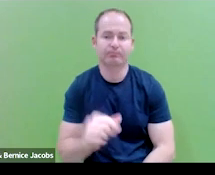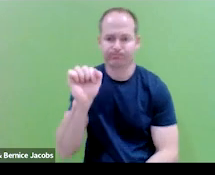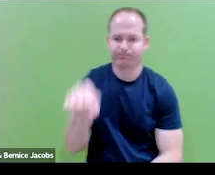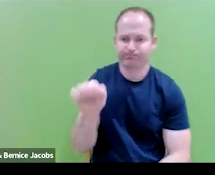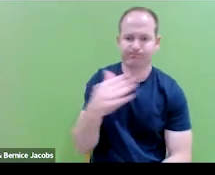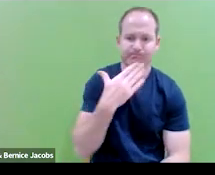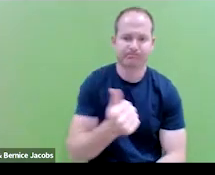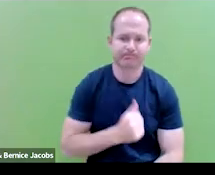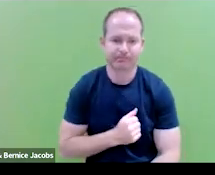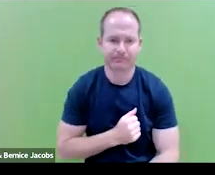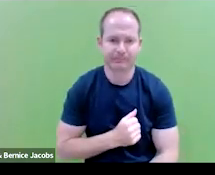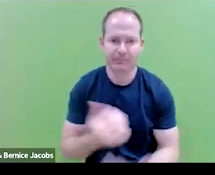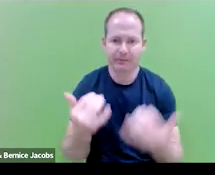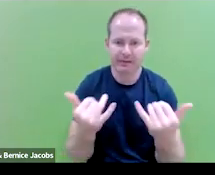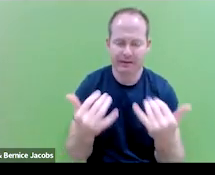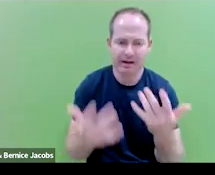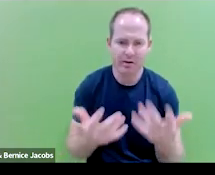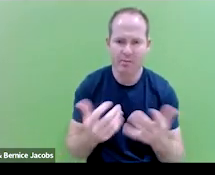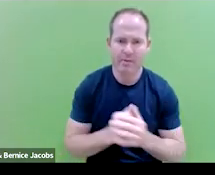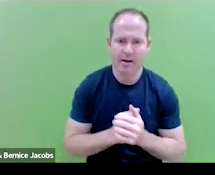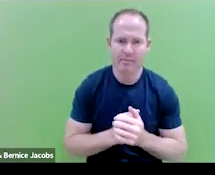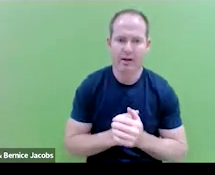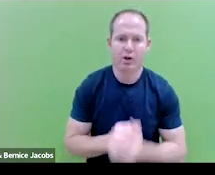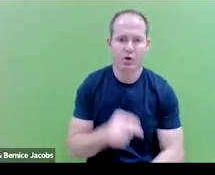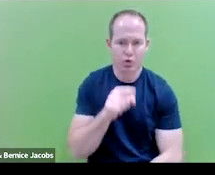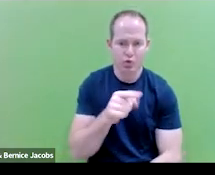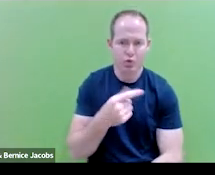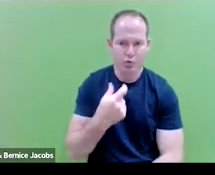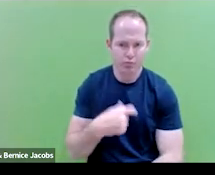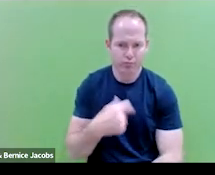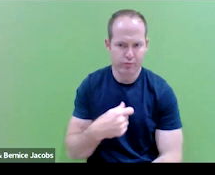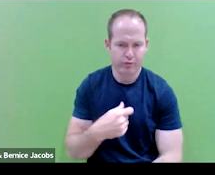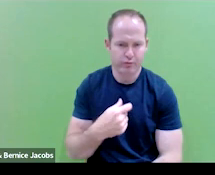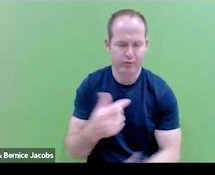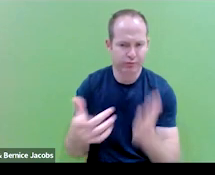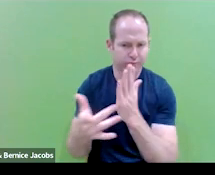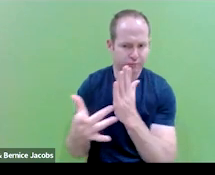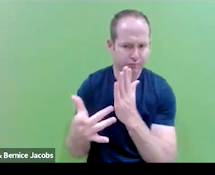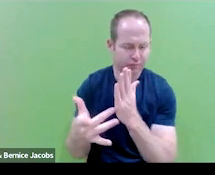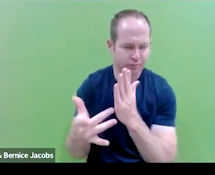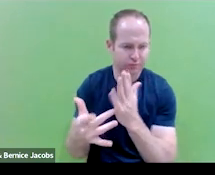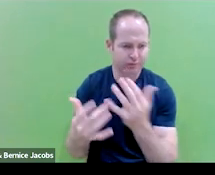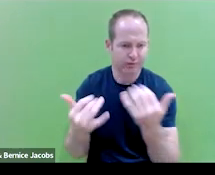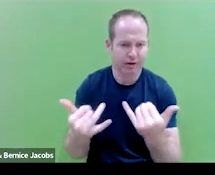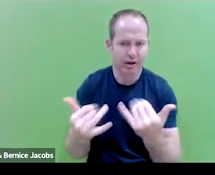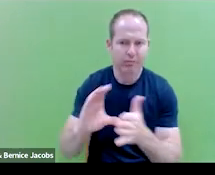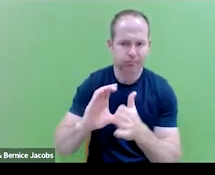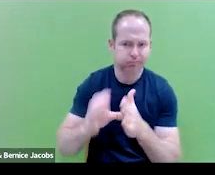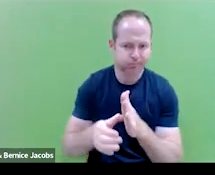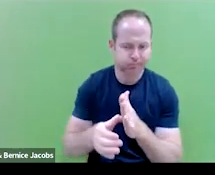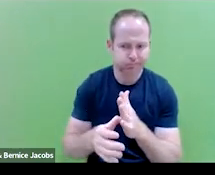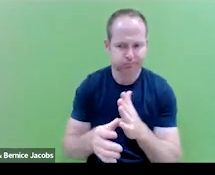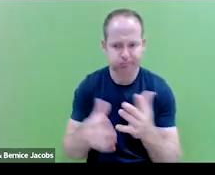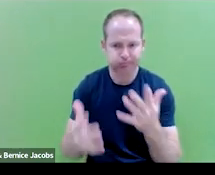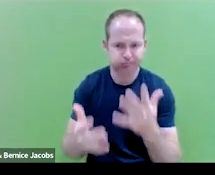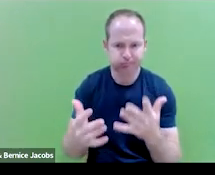So, whilst technology, my personal experience, is some of the newer technology is leaving people with disabilities behind, despite